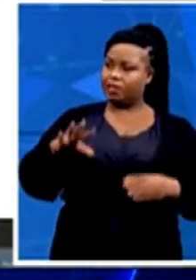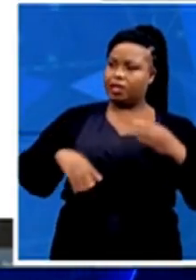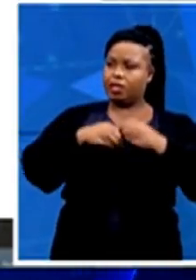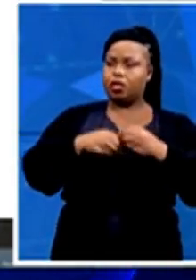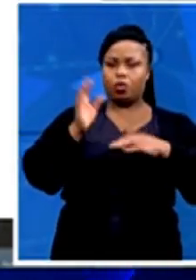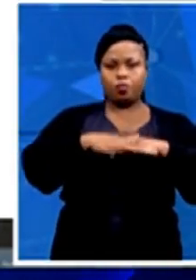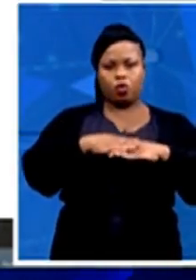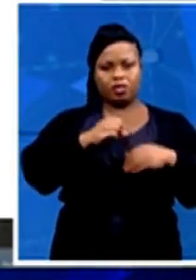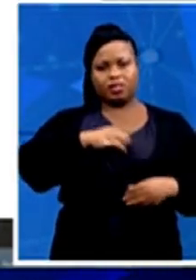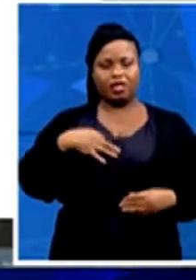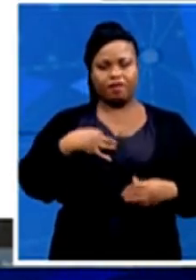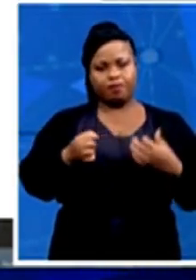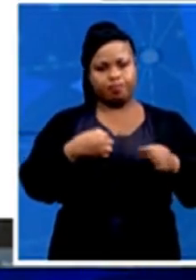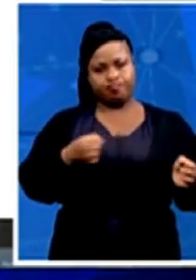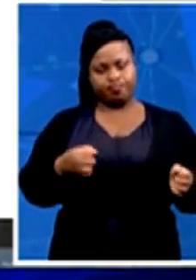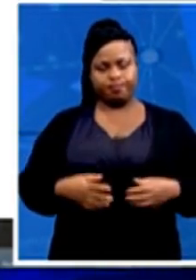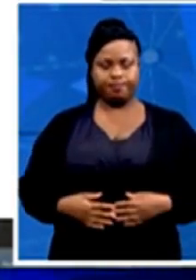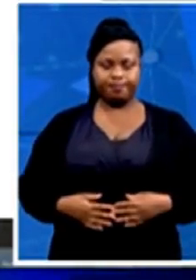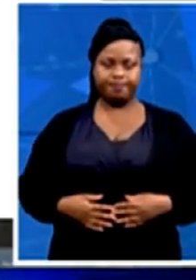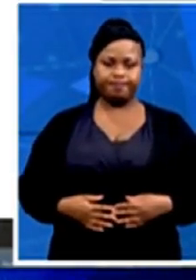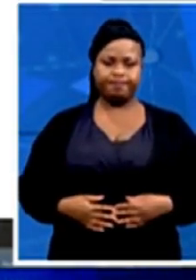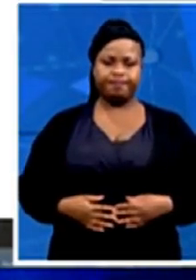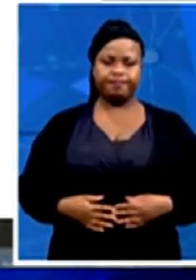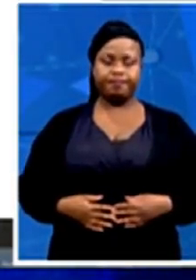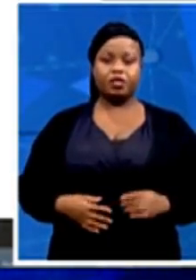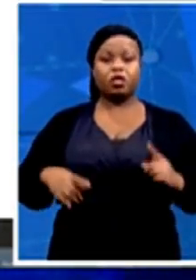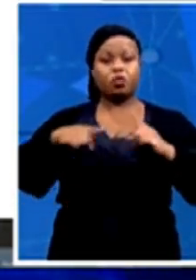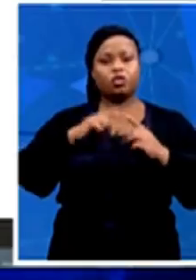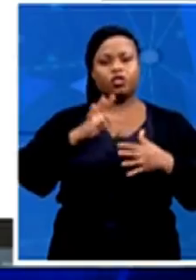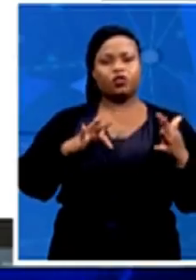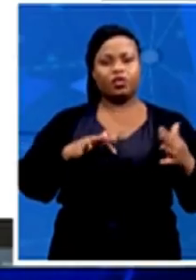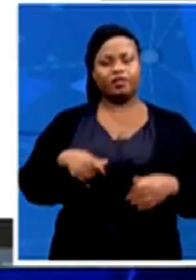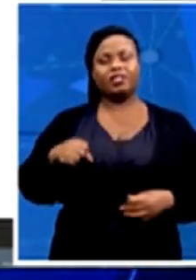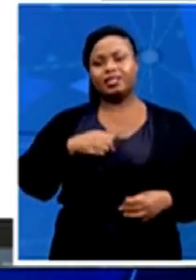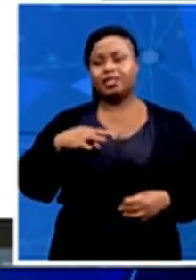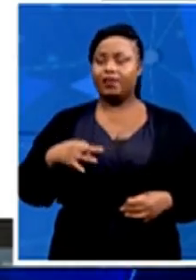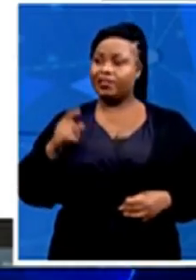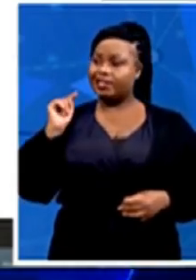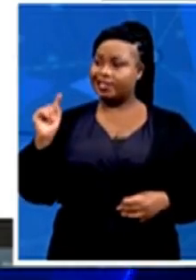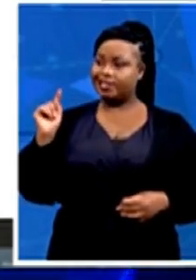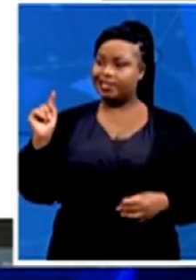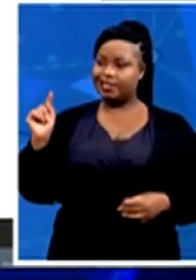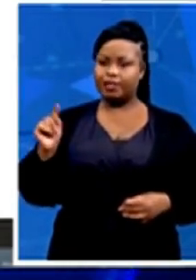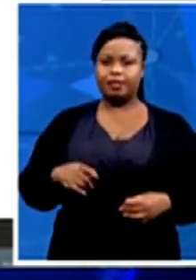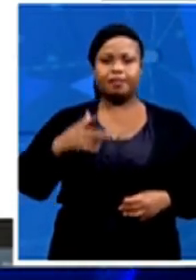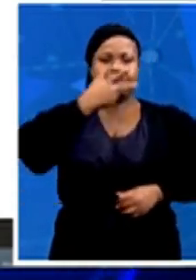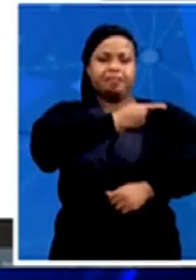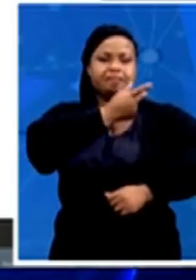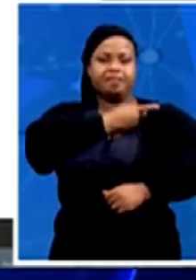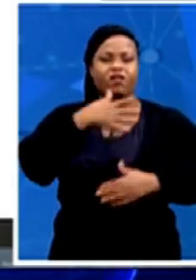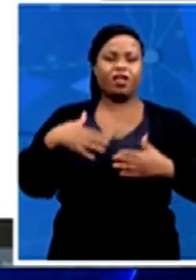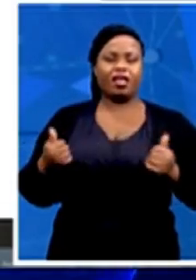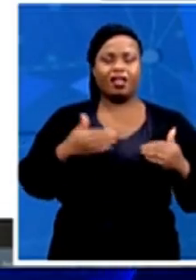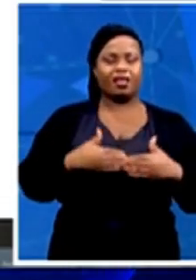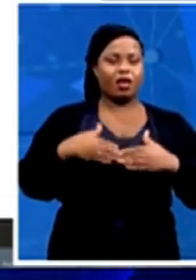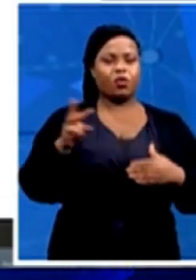then the positive story really for staff is the story of the vaccination of healthcare staff in the Western Cape Department of Health.